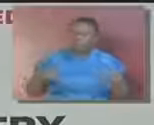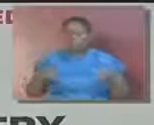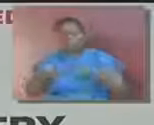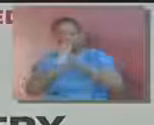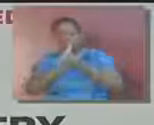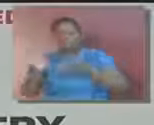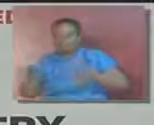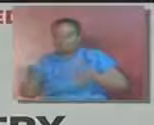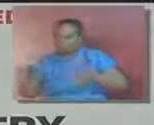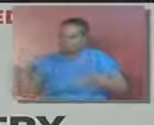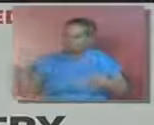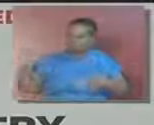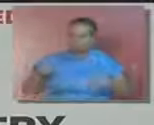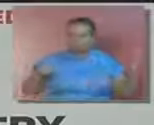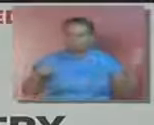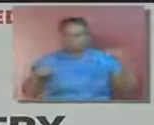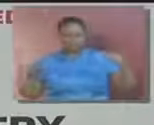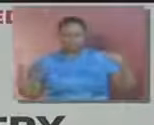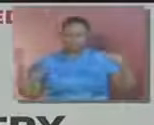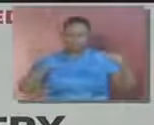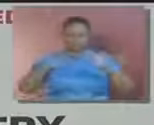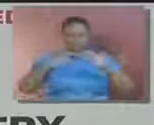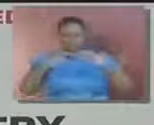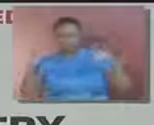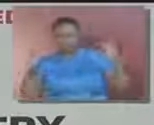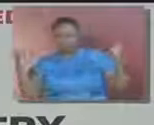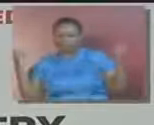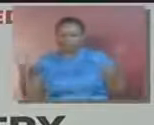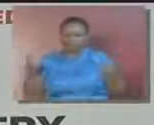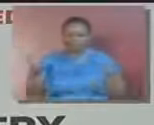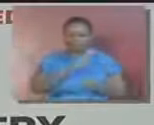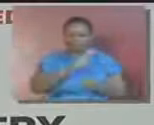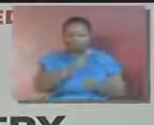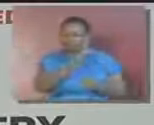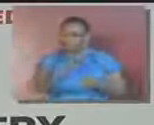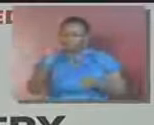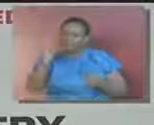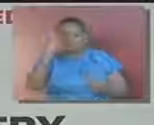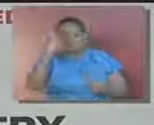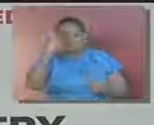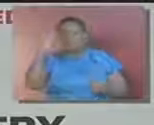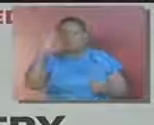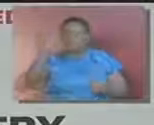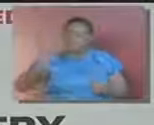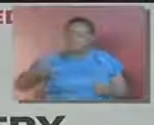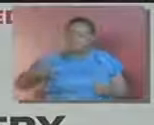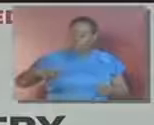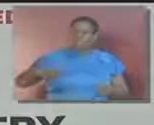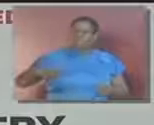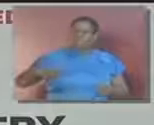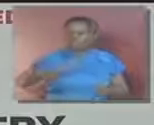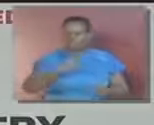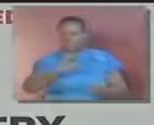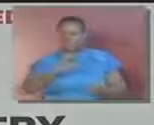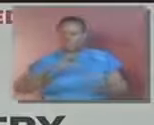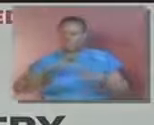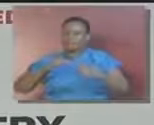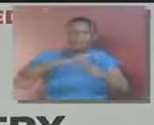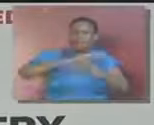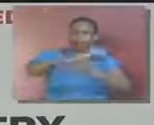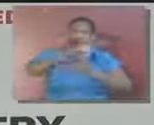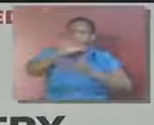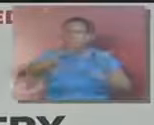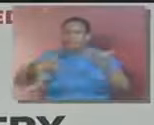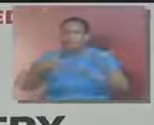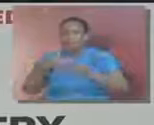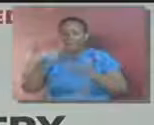Trinidad and Tobago Medical Association, chiefs of staff from all RHAs, inclusive of Tobago,